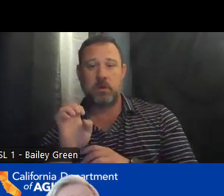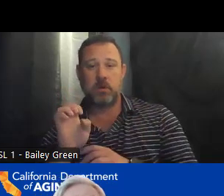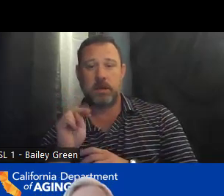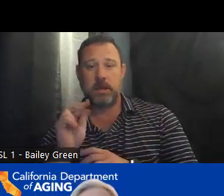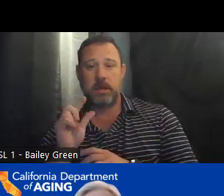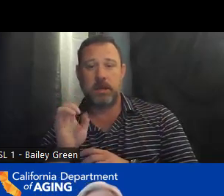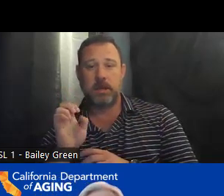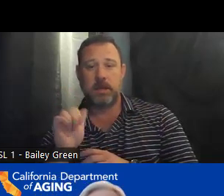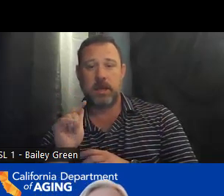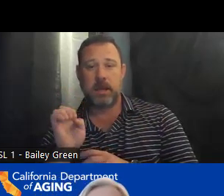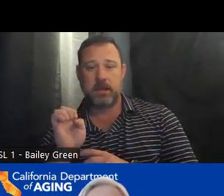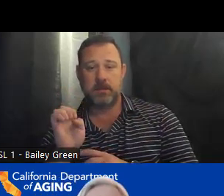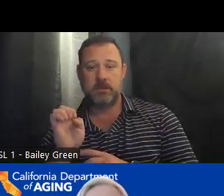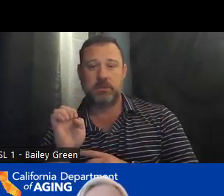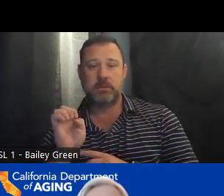box,